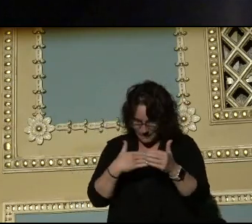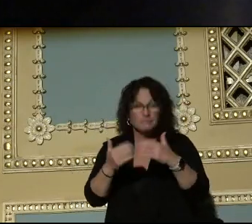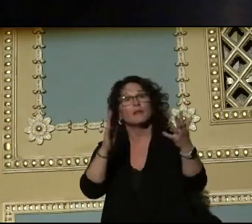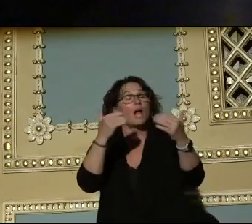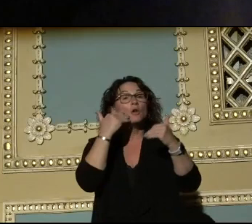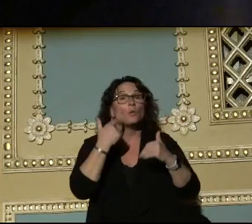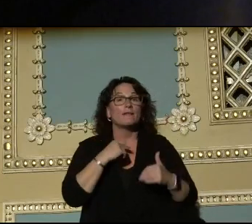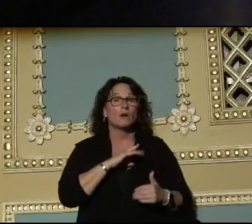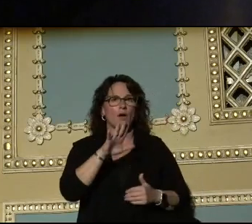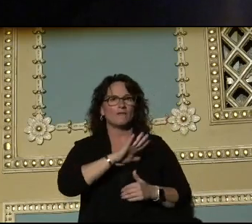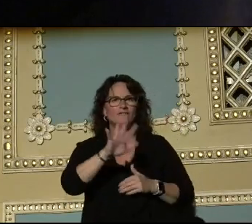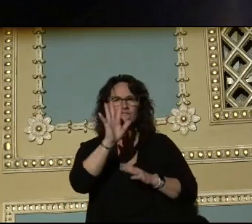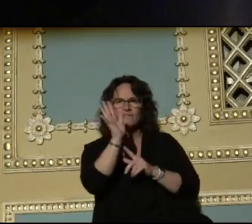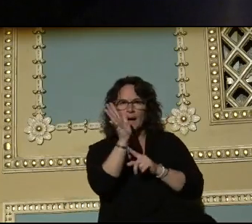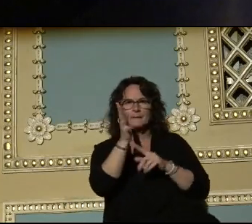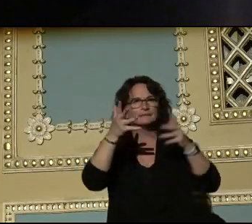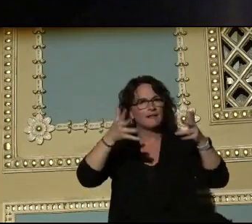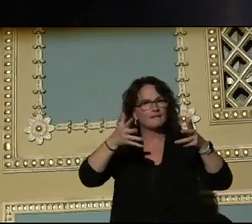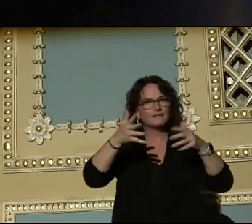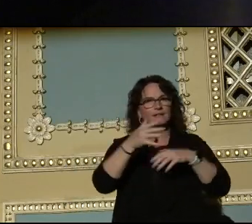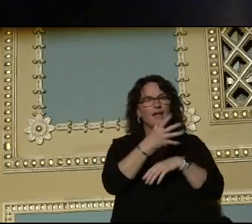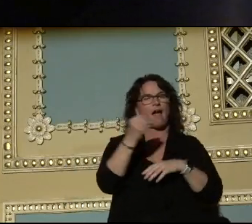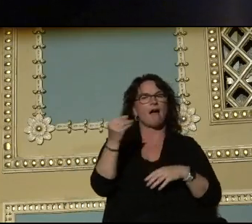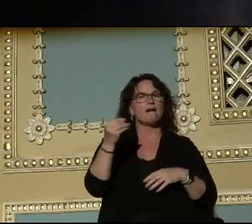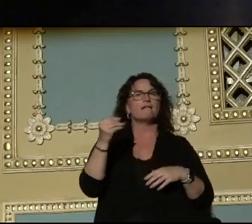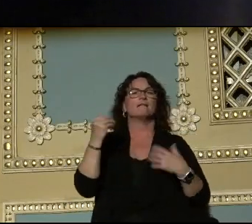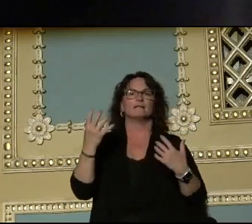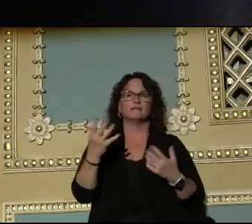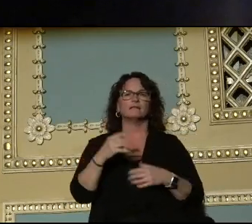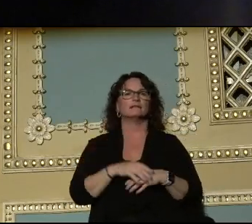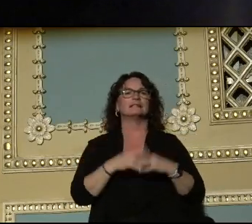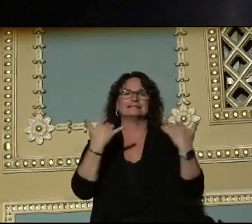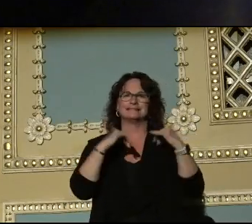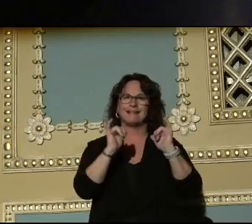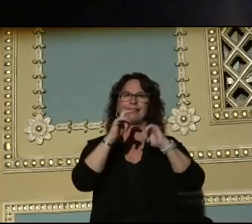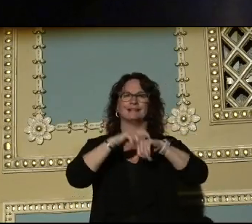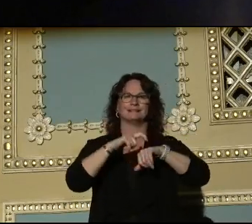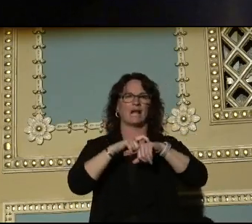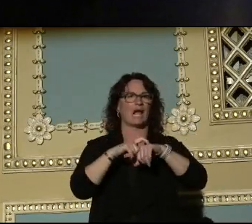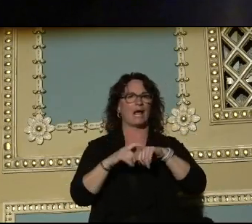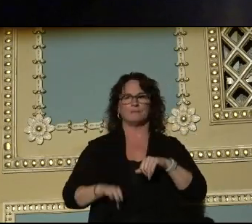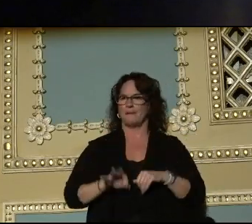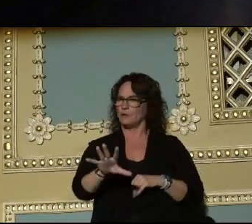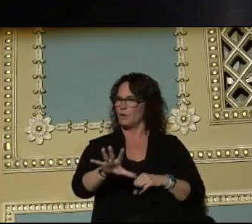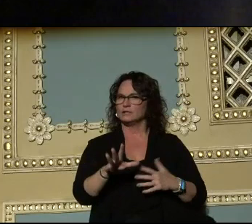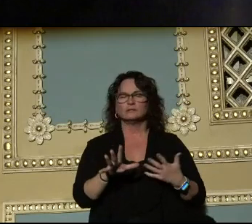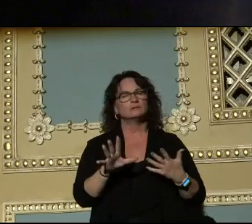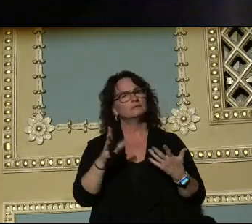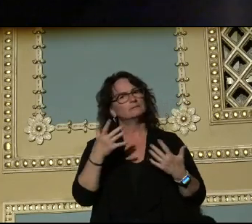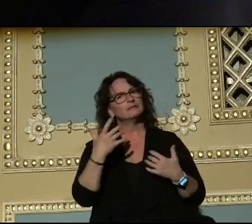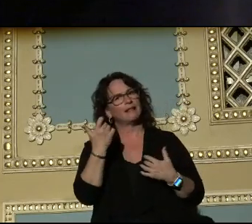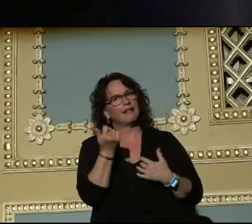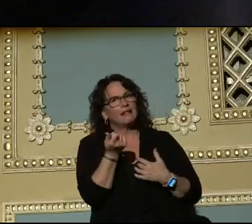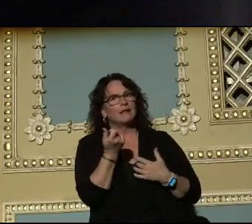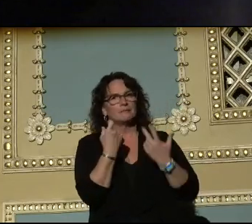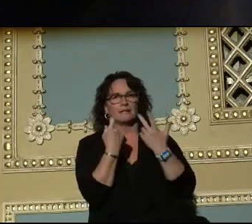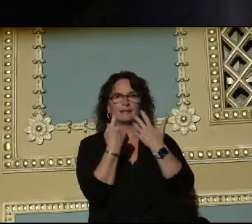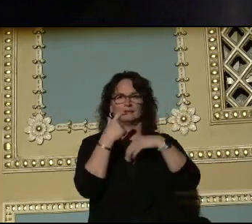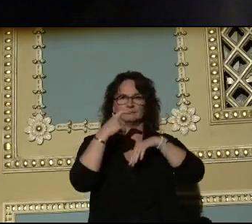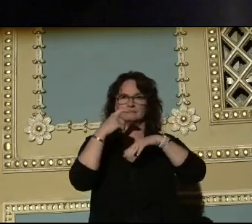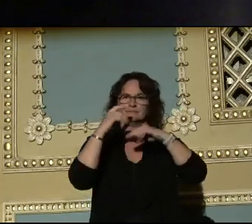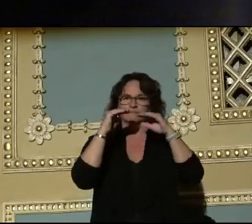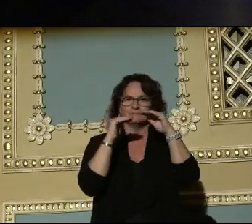I know is that we got about 5 minutes left, and there's still time to make donations. We got a little ways to go, and that's totally fine. A